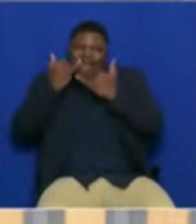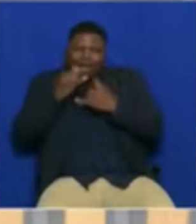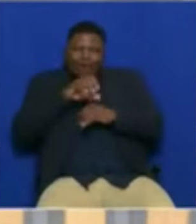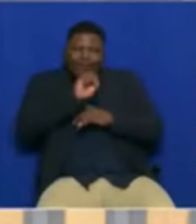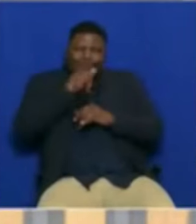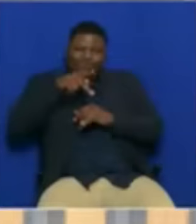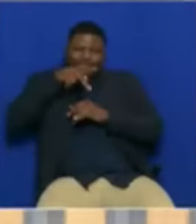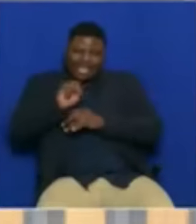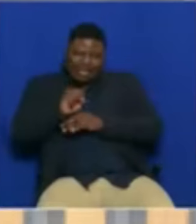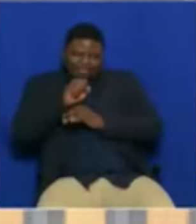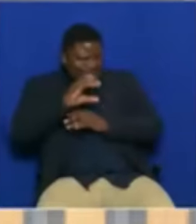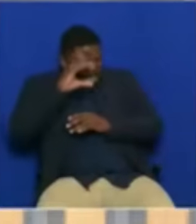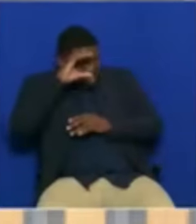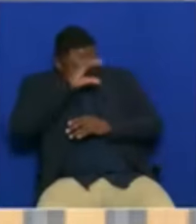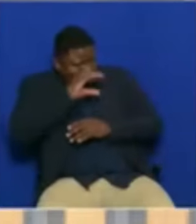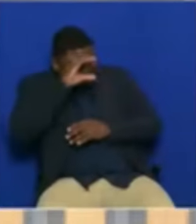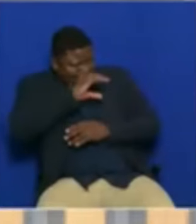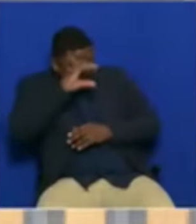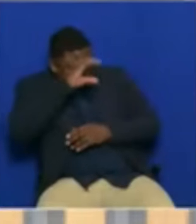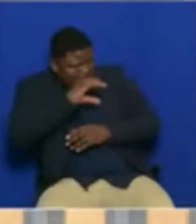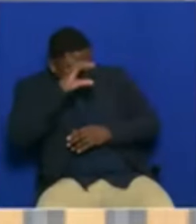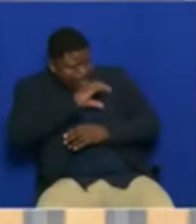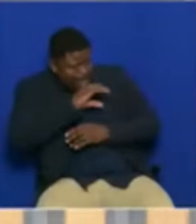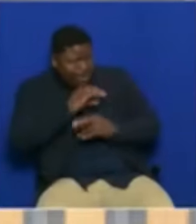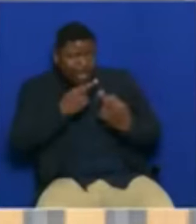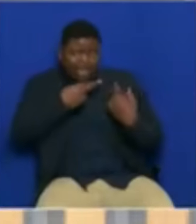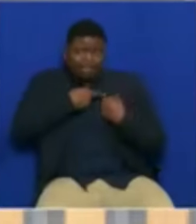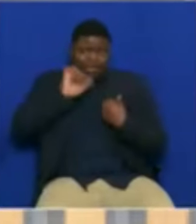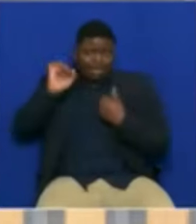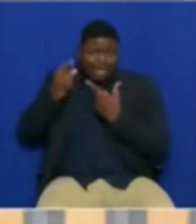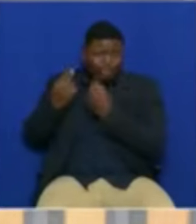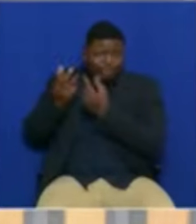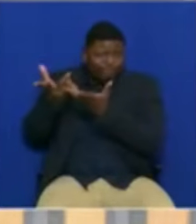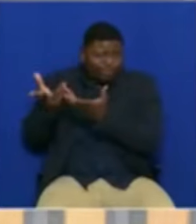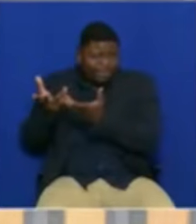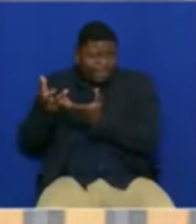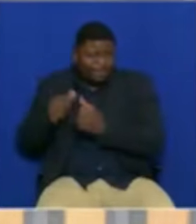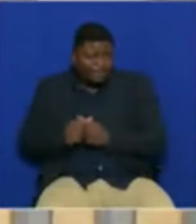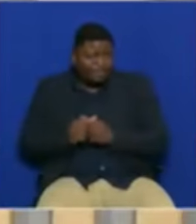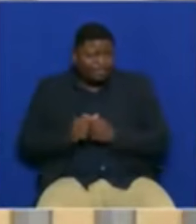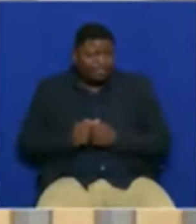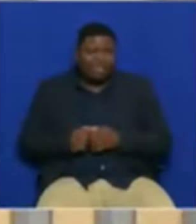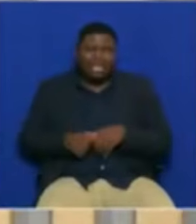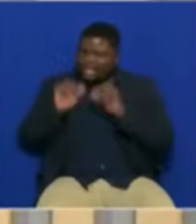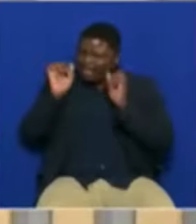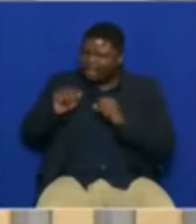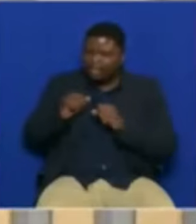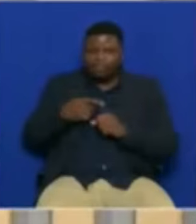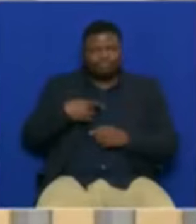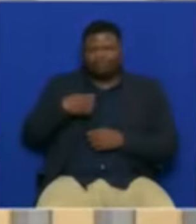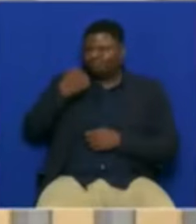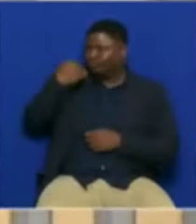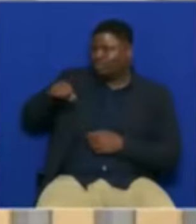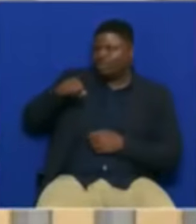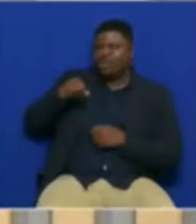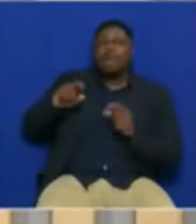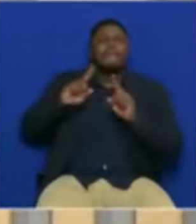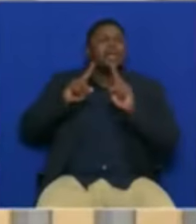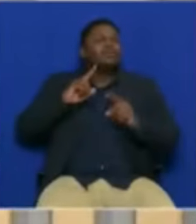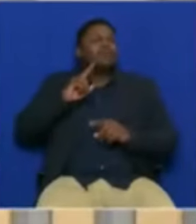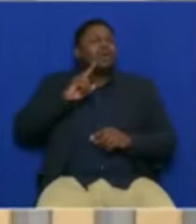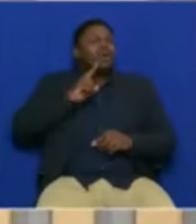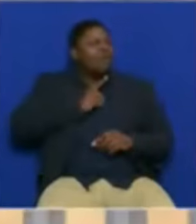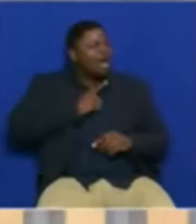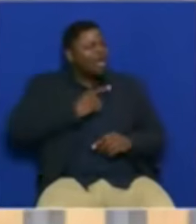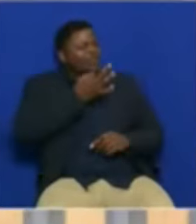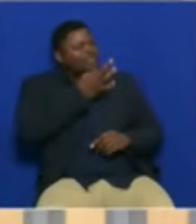No. That's exactly what you are doing. Why can you say no? Why can you possibly say no? On the explanation